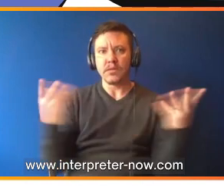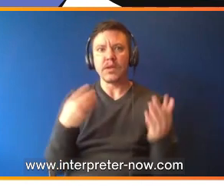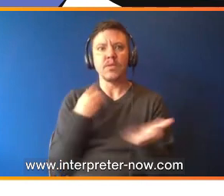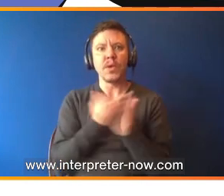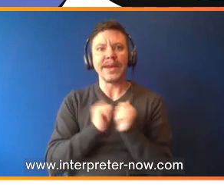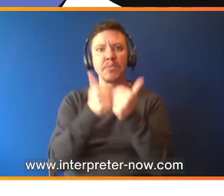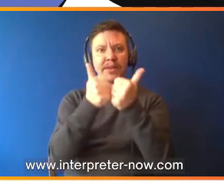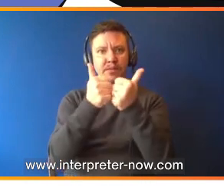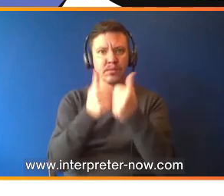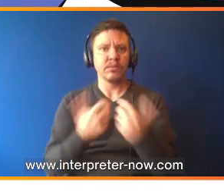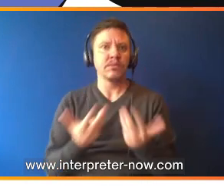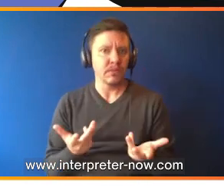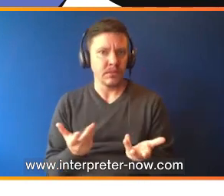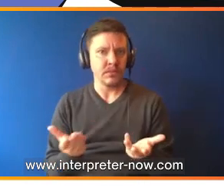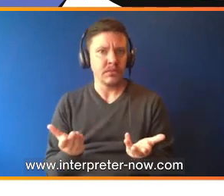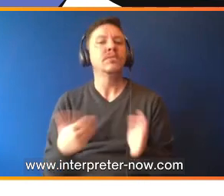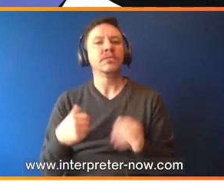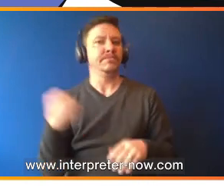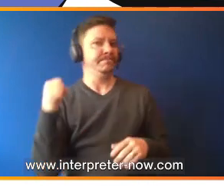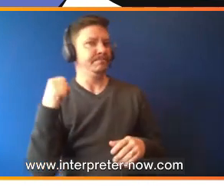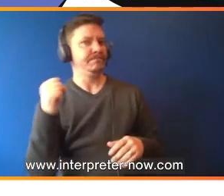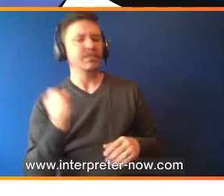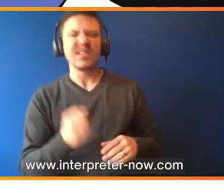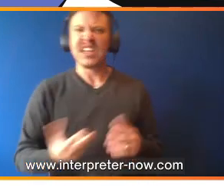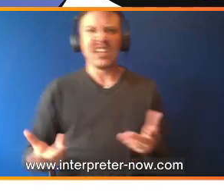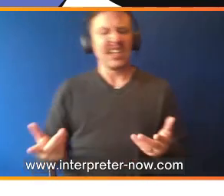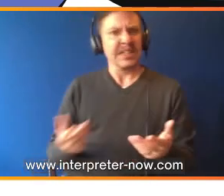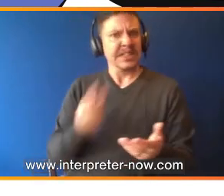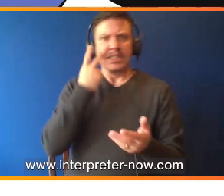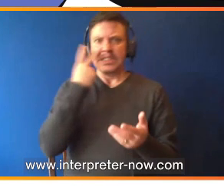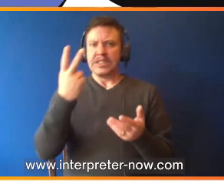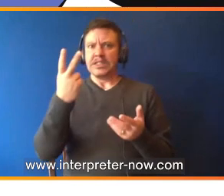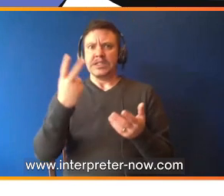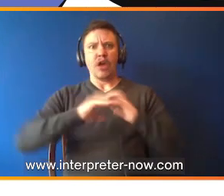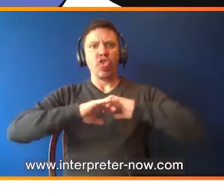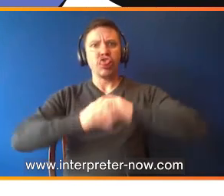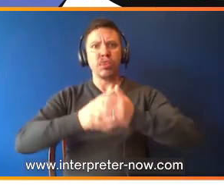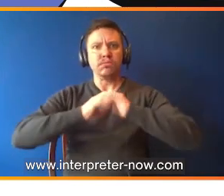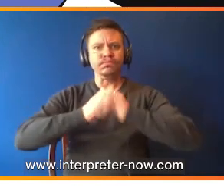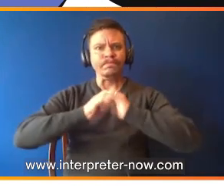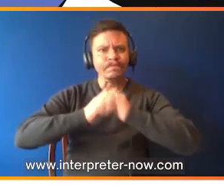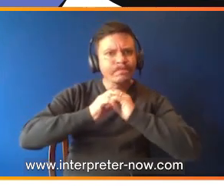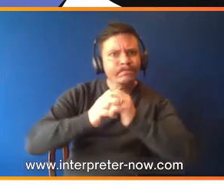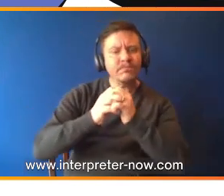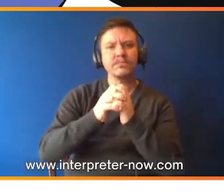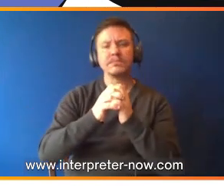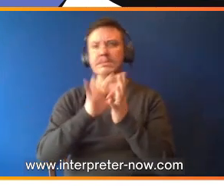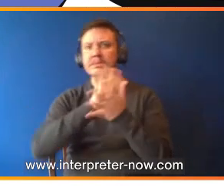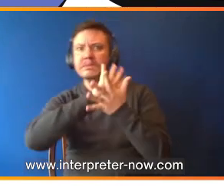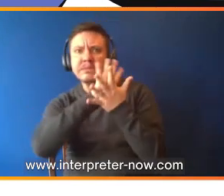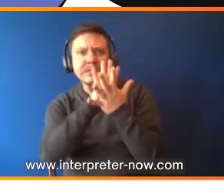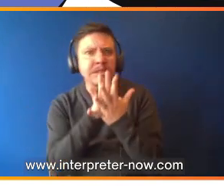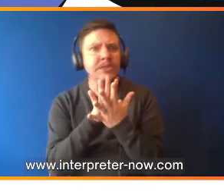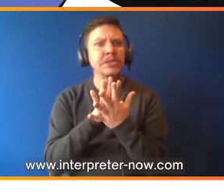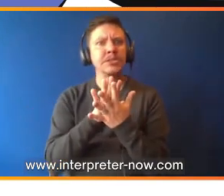quo, because the world doesn't always react positively. There are, you could say, business risks associated